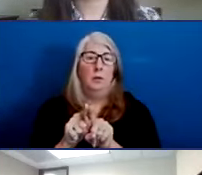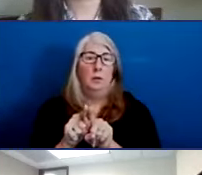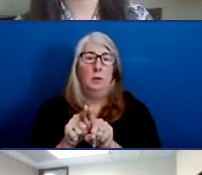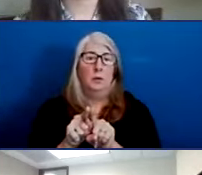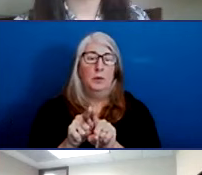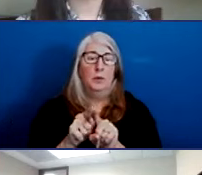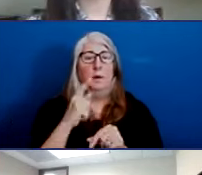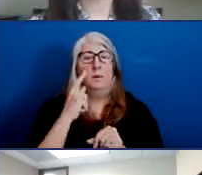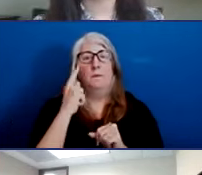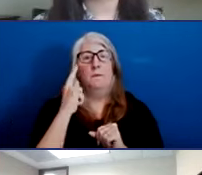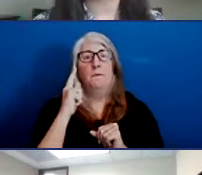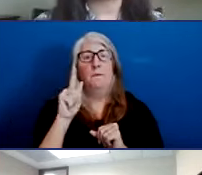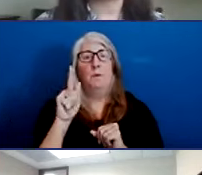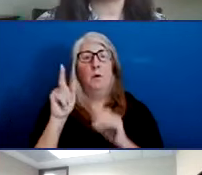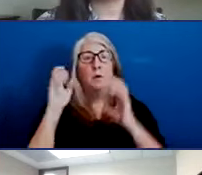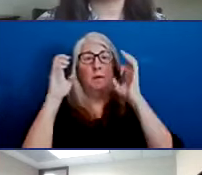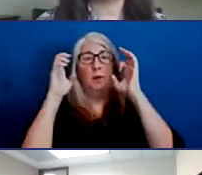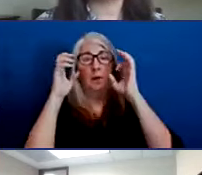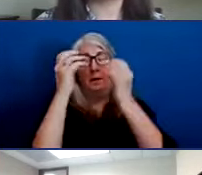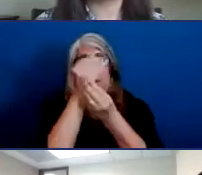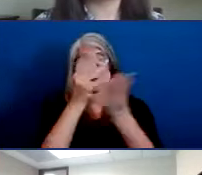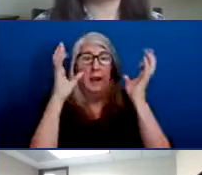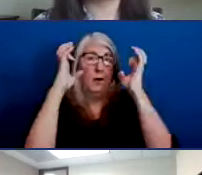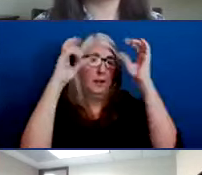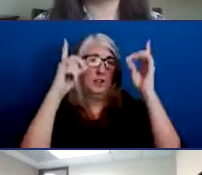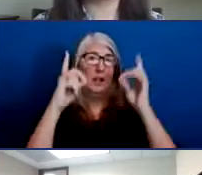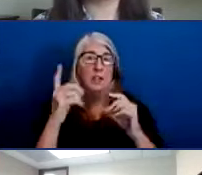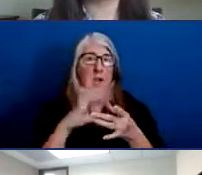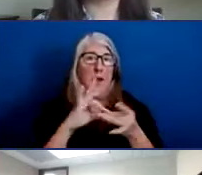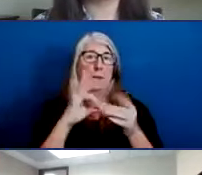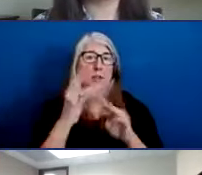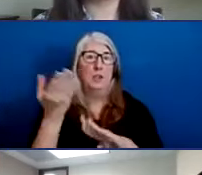that Cesar was mentioning earlier.